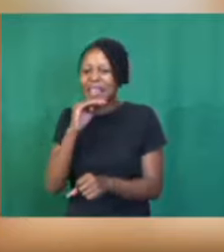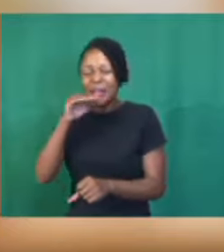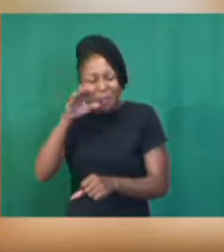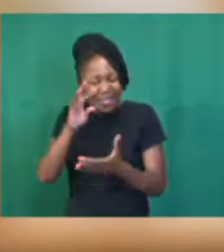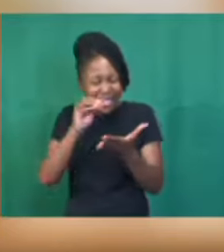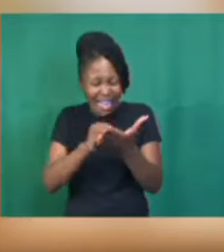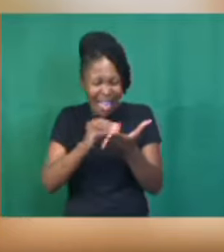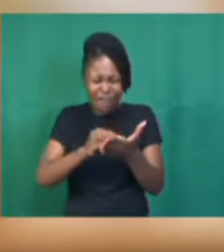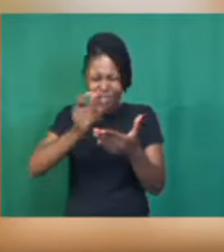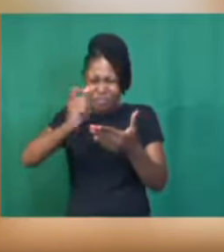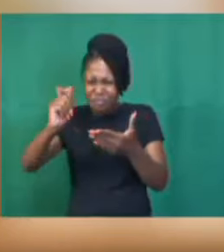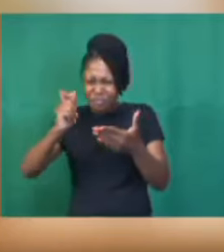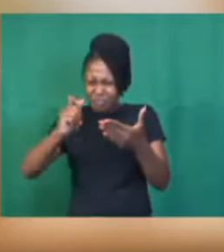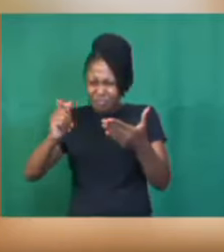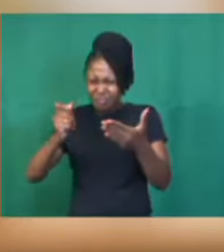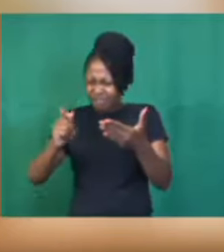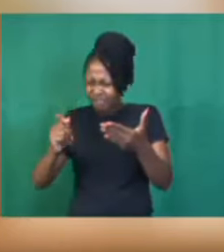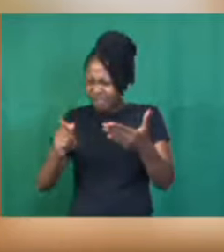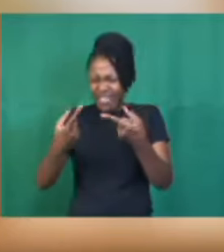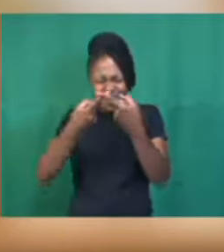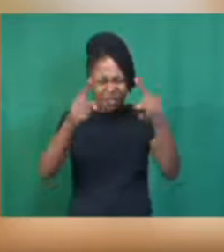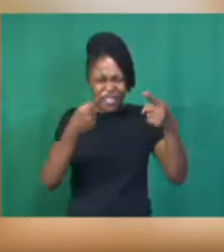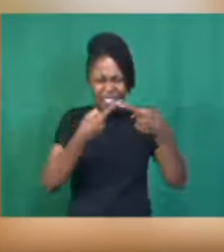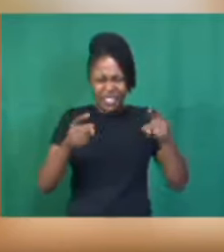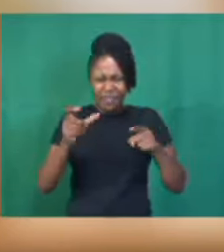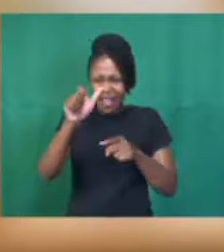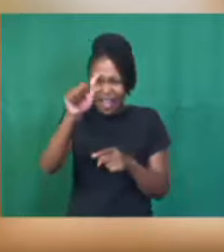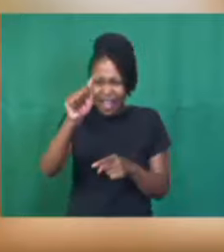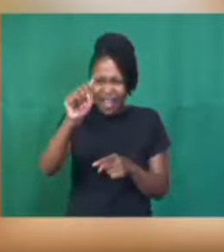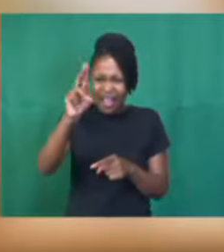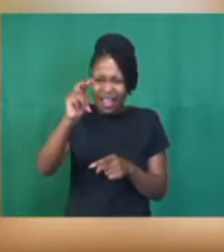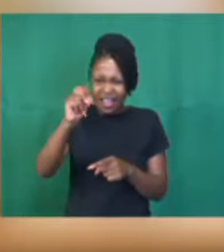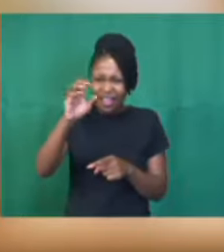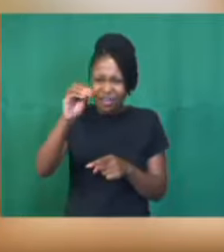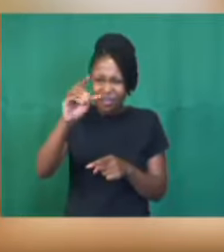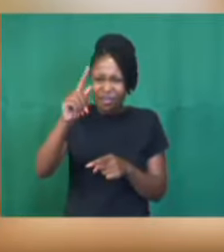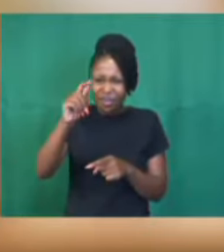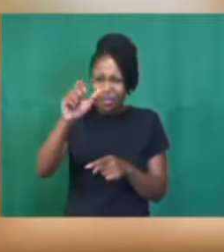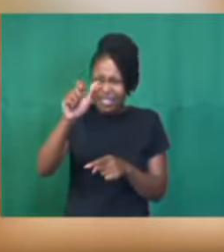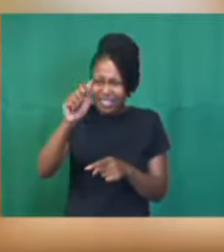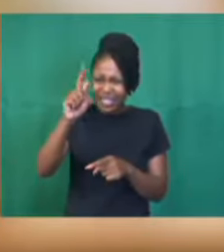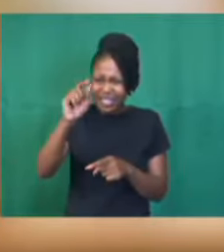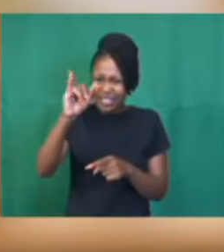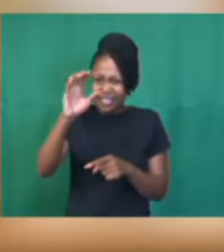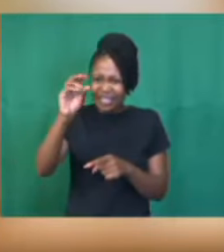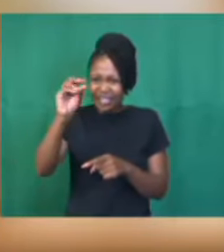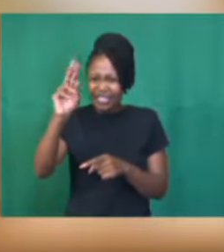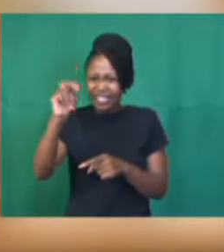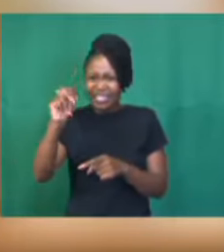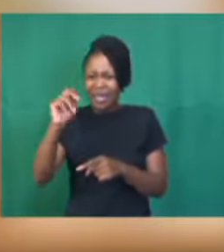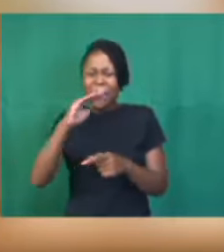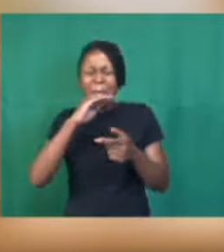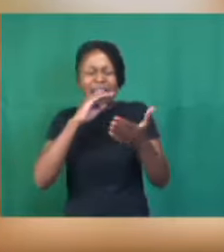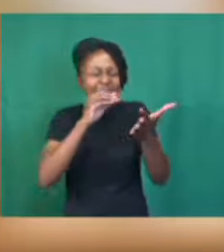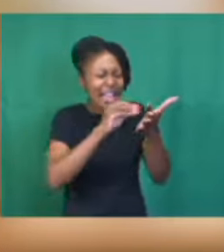this. As I mentioned earlier on, that because you would have a pencil, it would be worthwhile for you to make a few